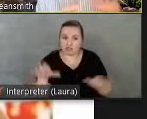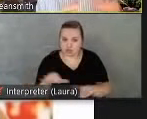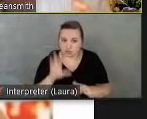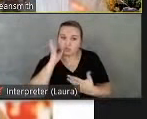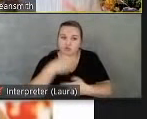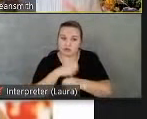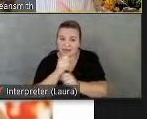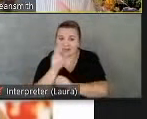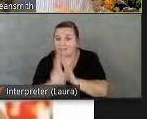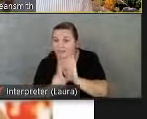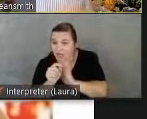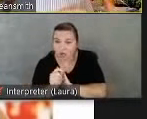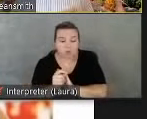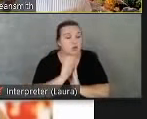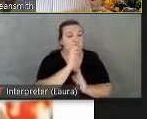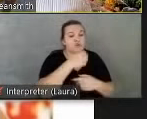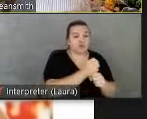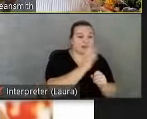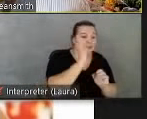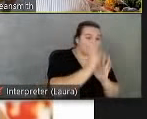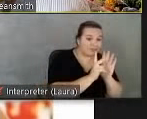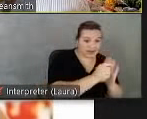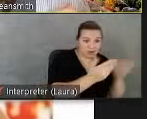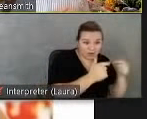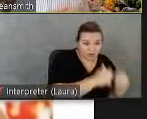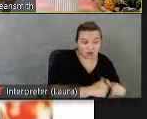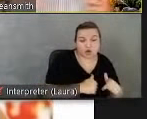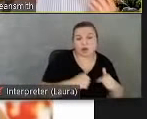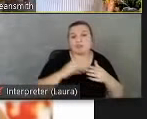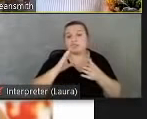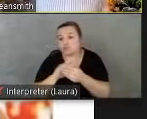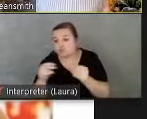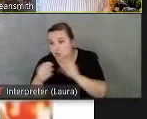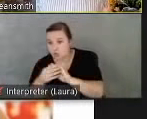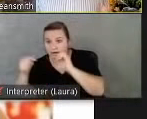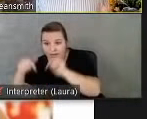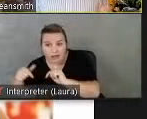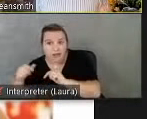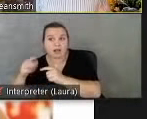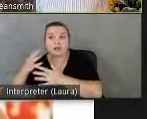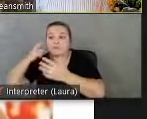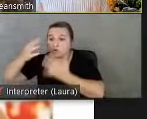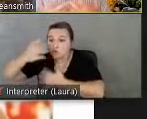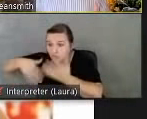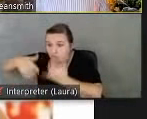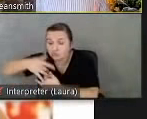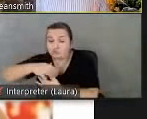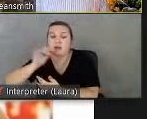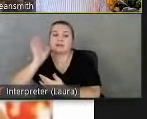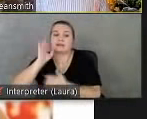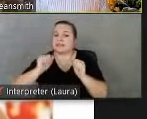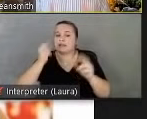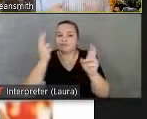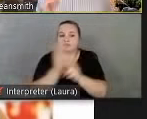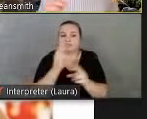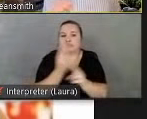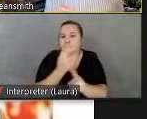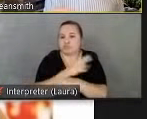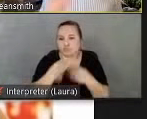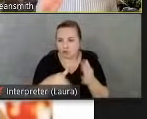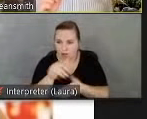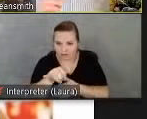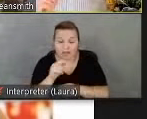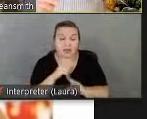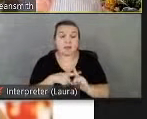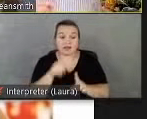video here. I'll create a video here. I'll create a social narrative over here. And then we can maximize that. Very critical. But to me,